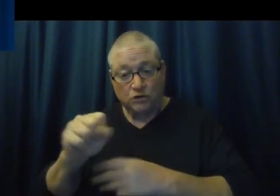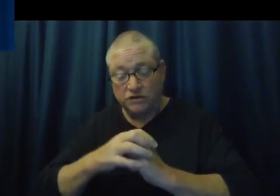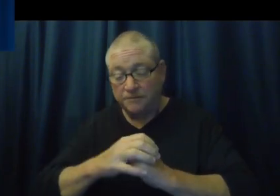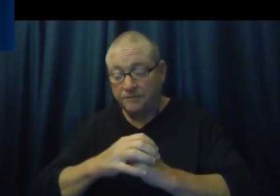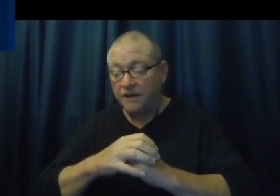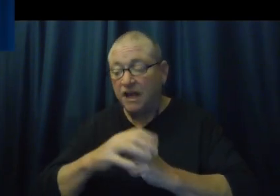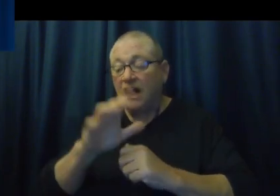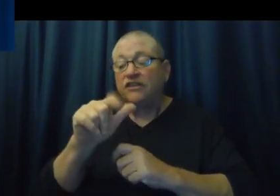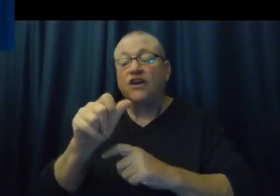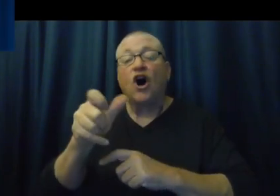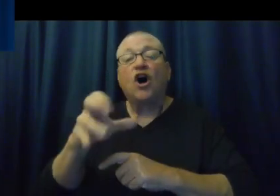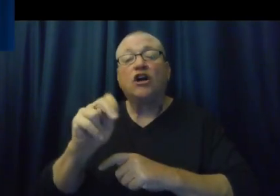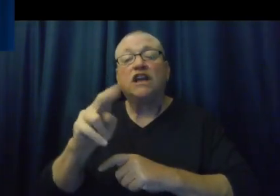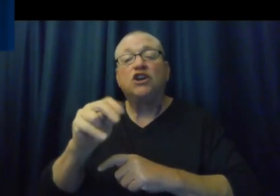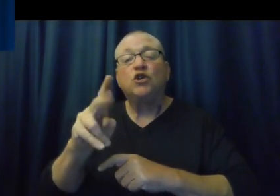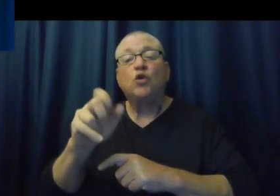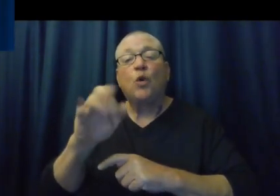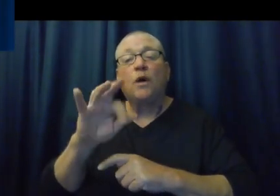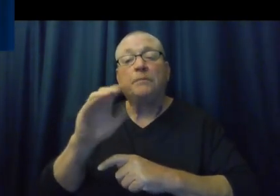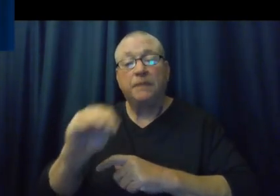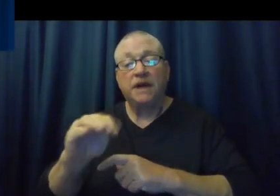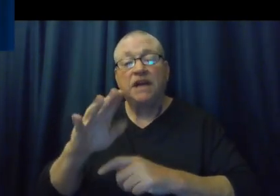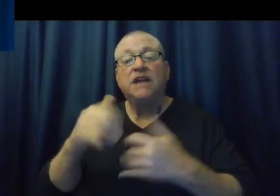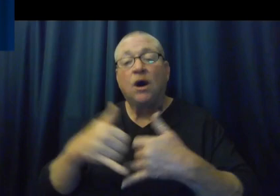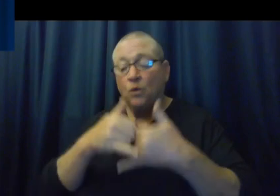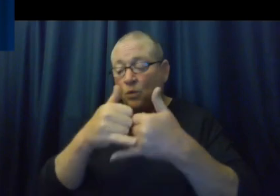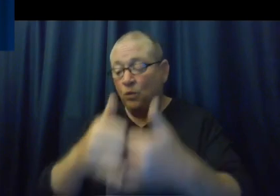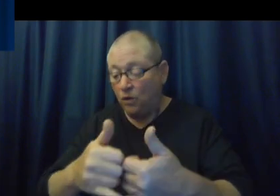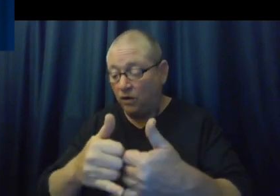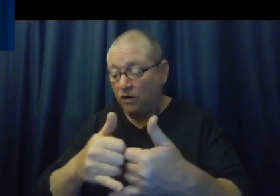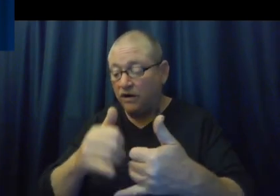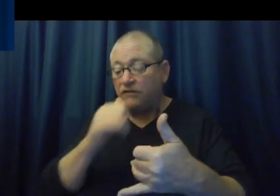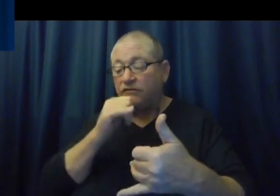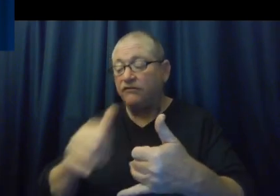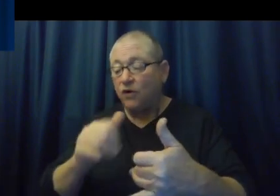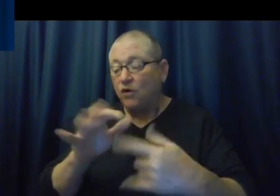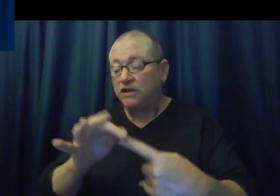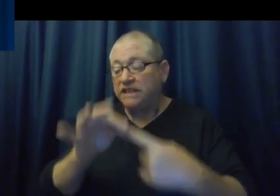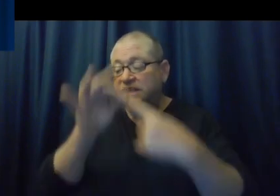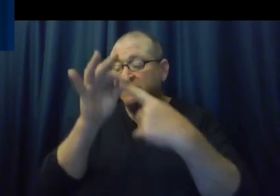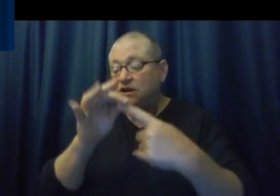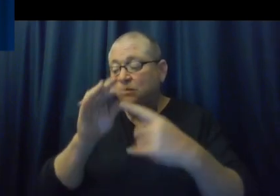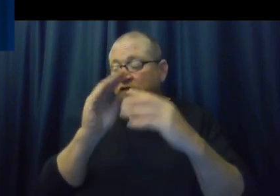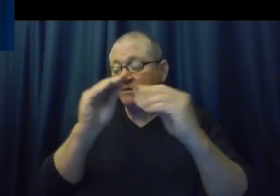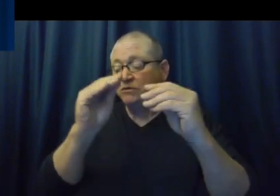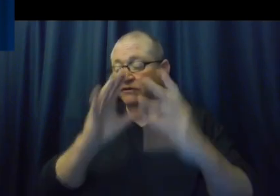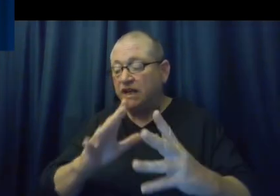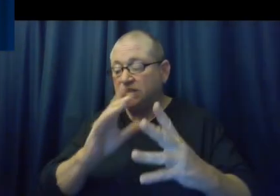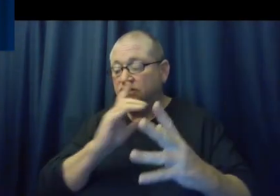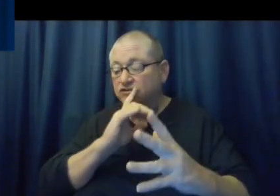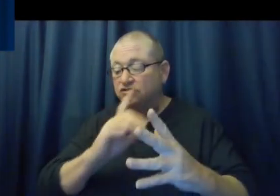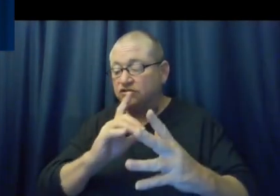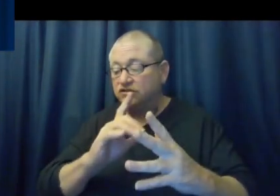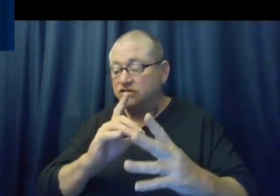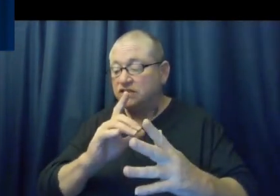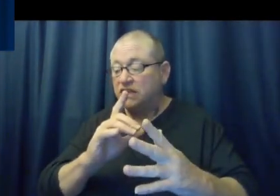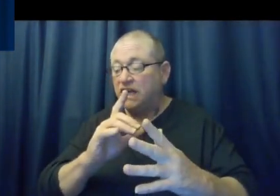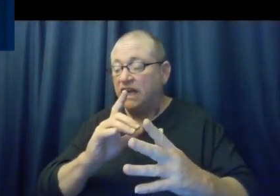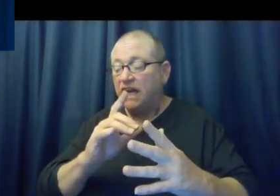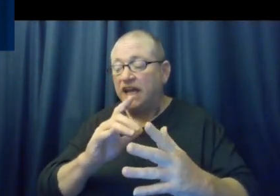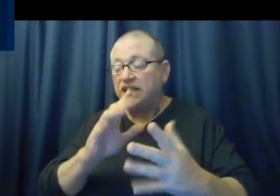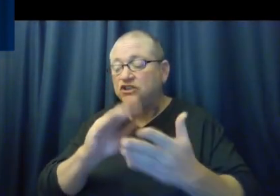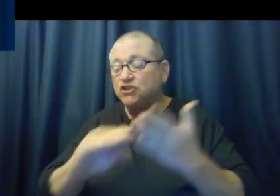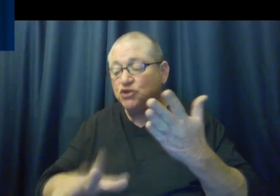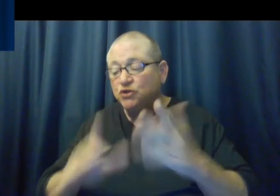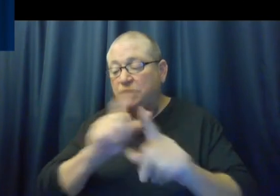for Excellence in Student Mentoring is named for Western's founding dean of the College of Sciences and Technology and